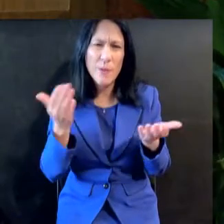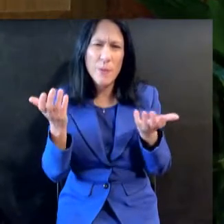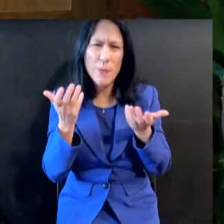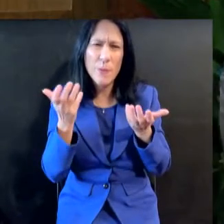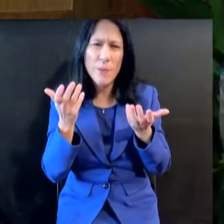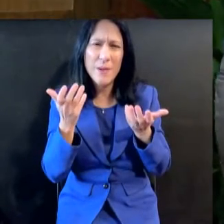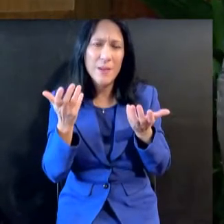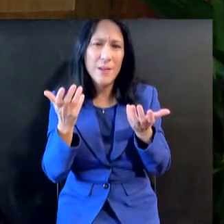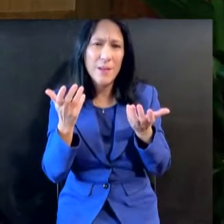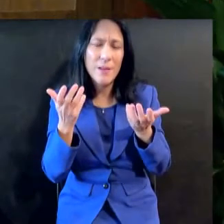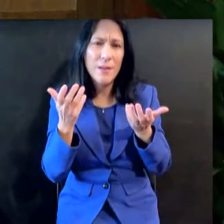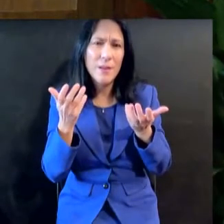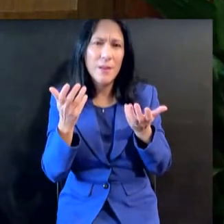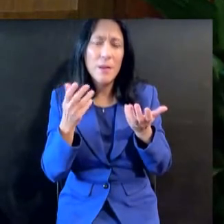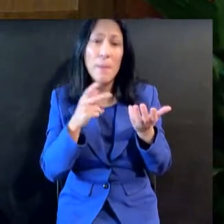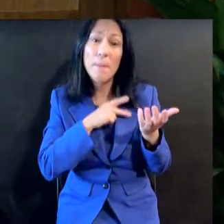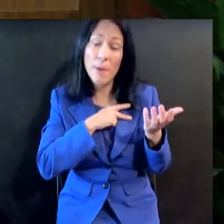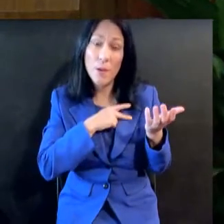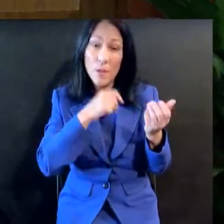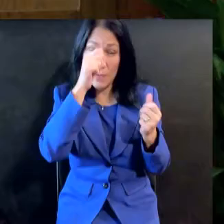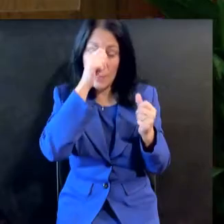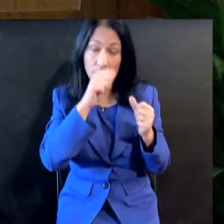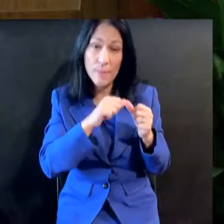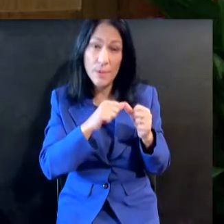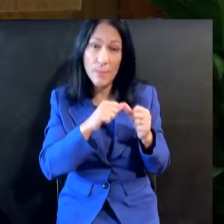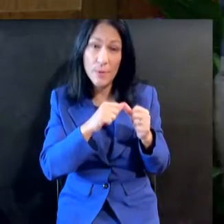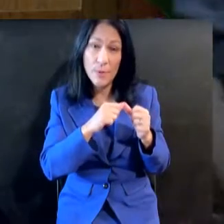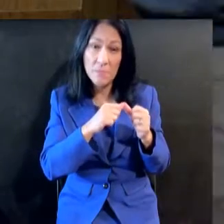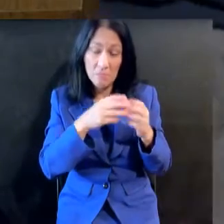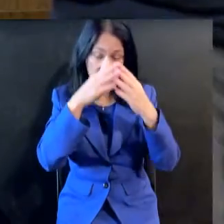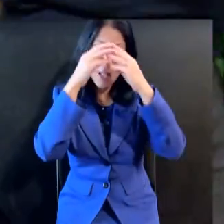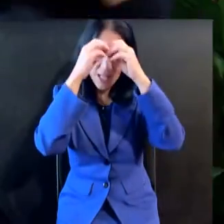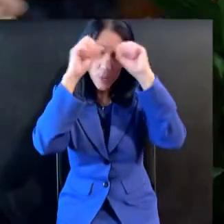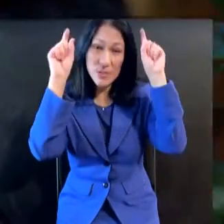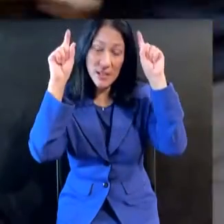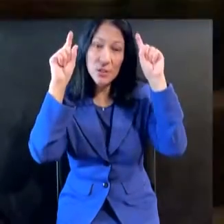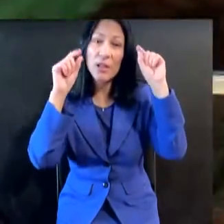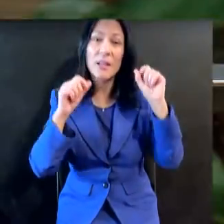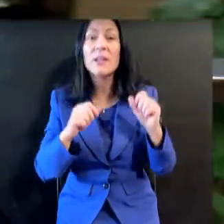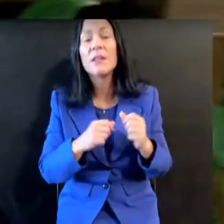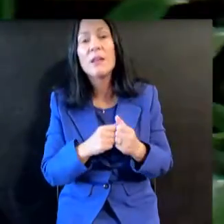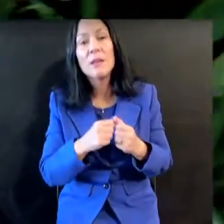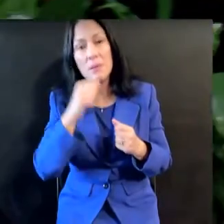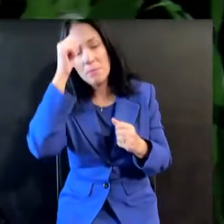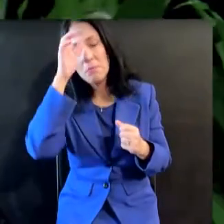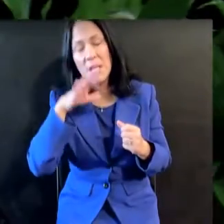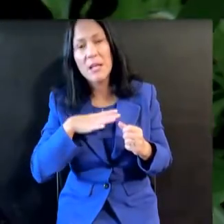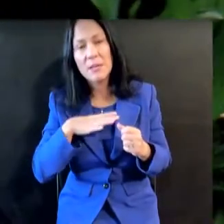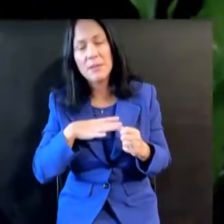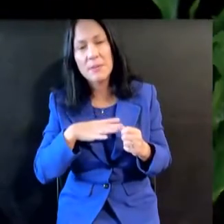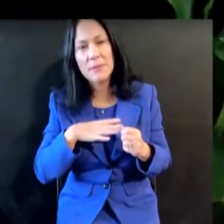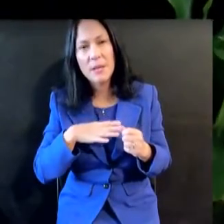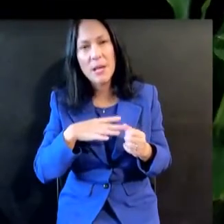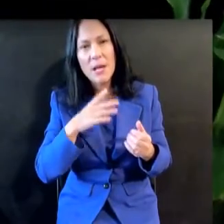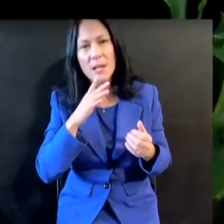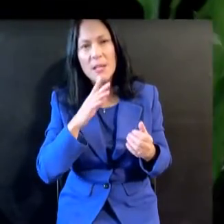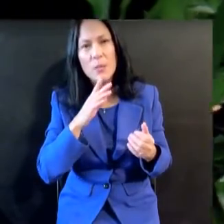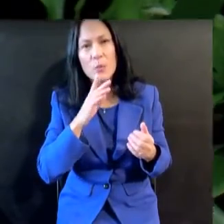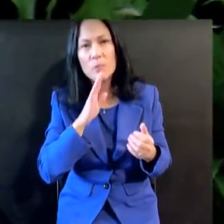Remember, Paul was an educated man. And as he is talking to a